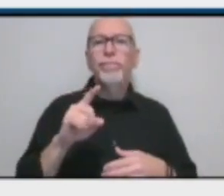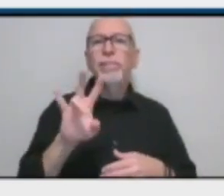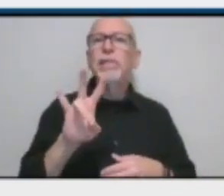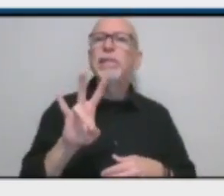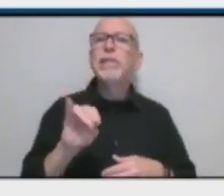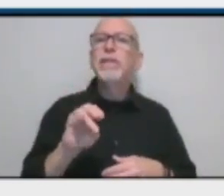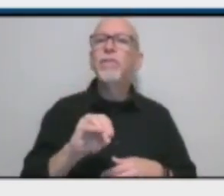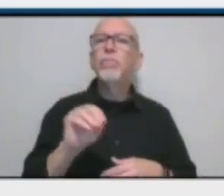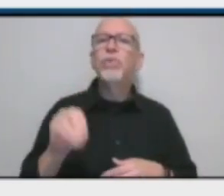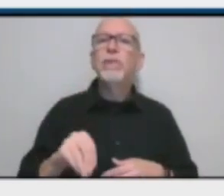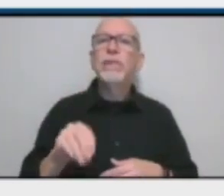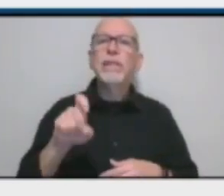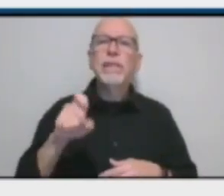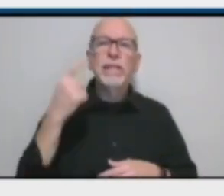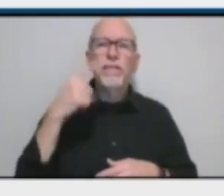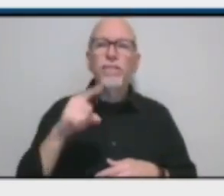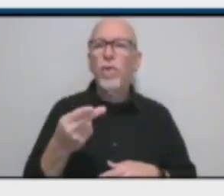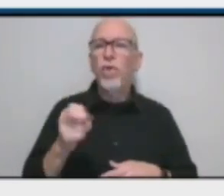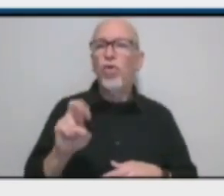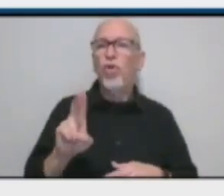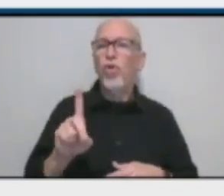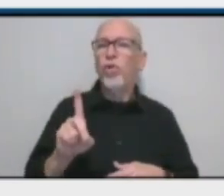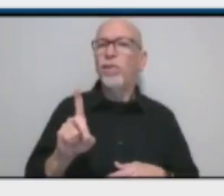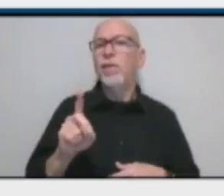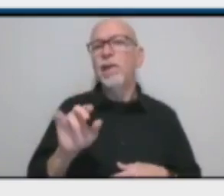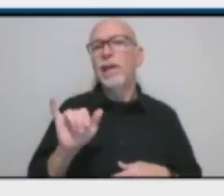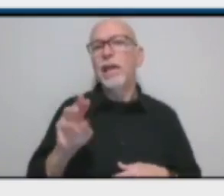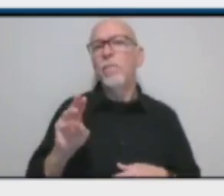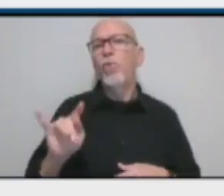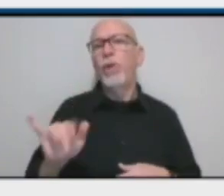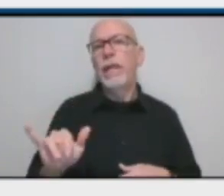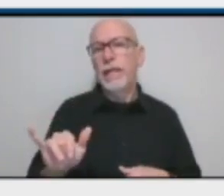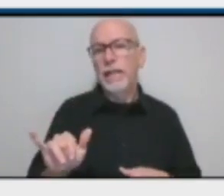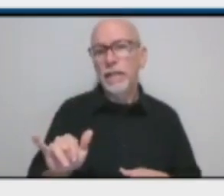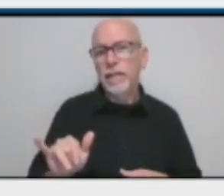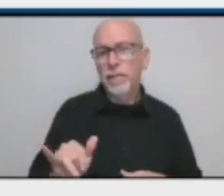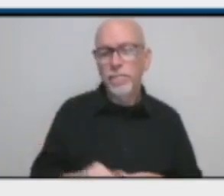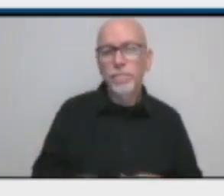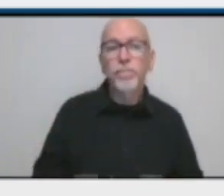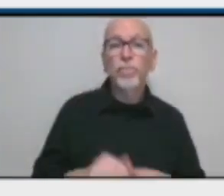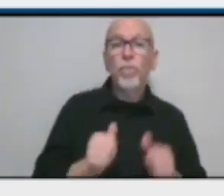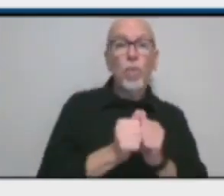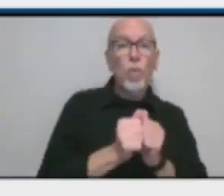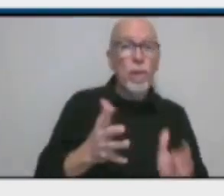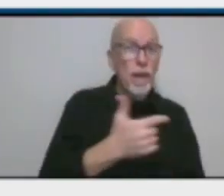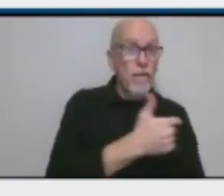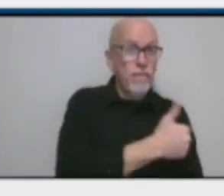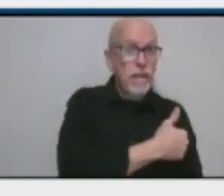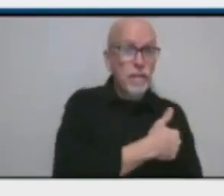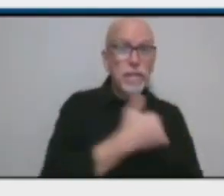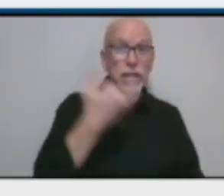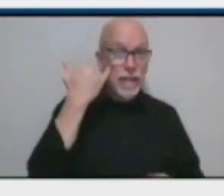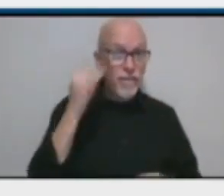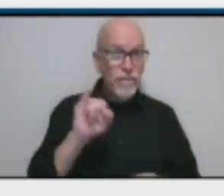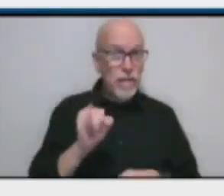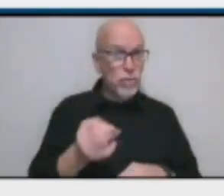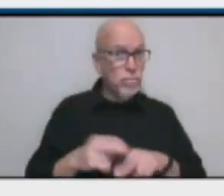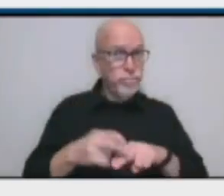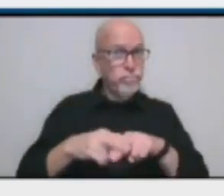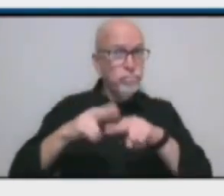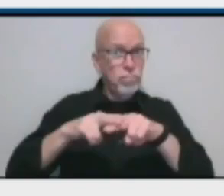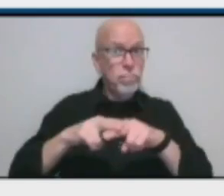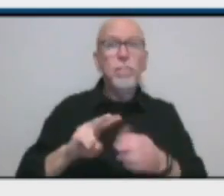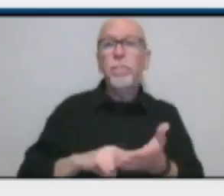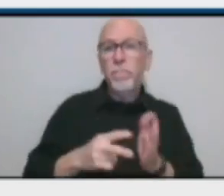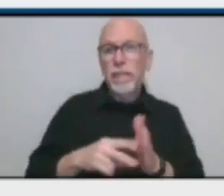needed to achieve herd immunity. Without a vaccine, if infections continue to rise in Indiana, so will the death